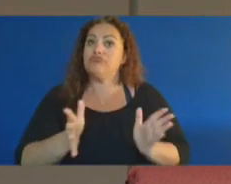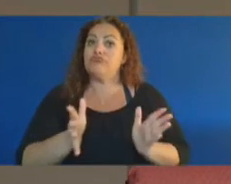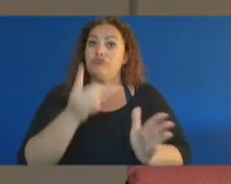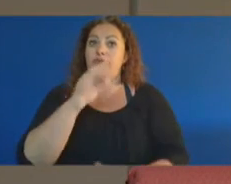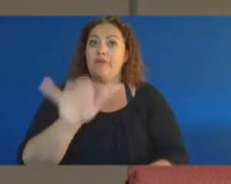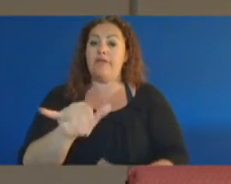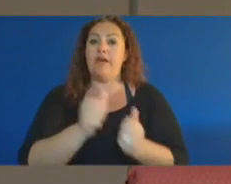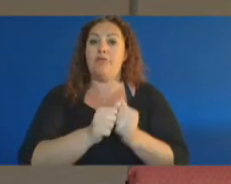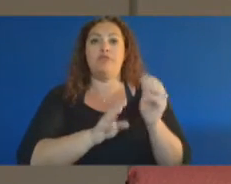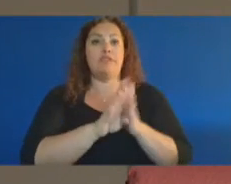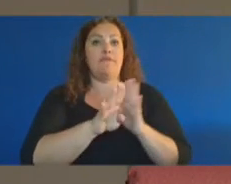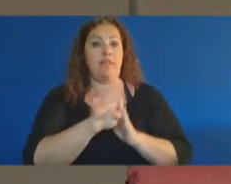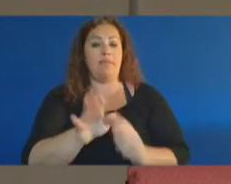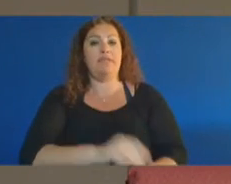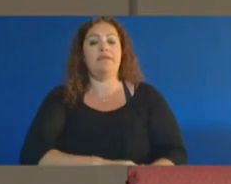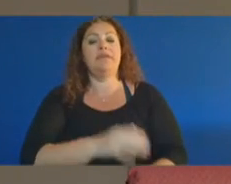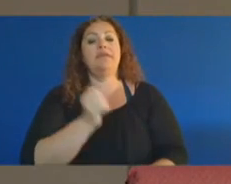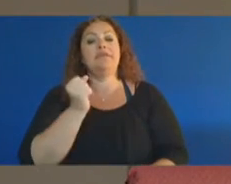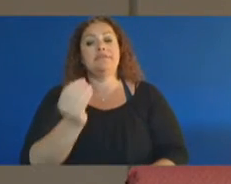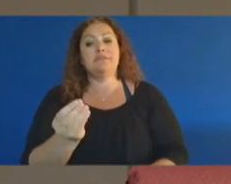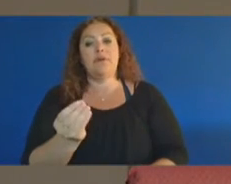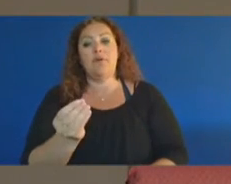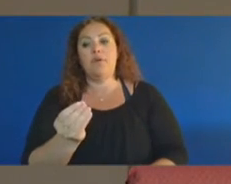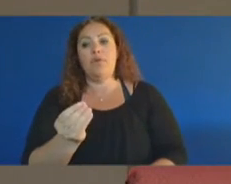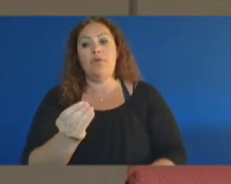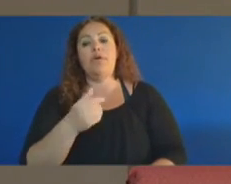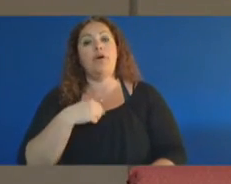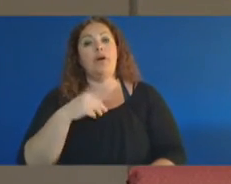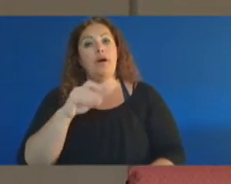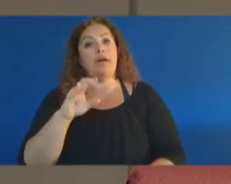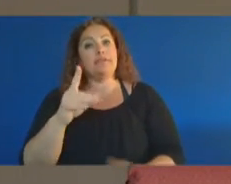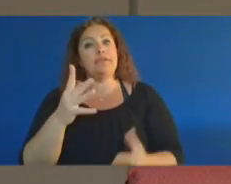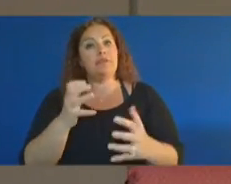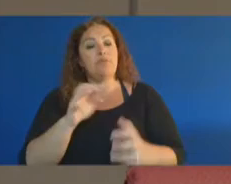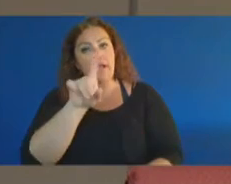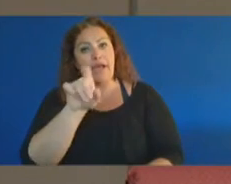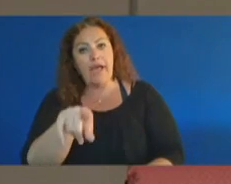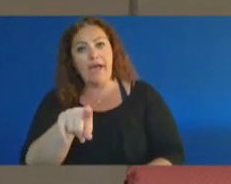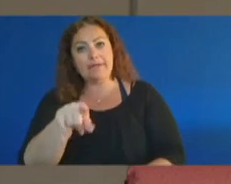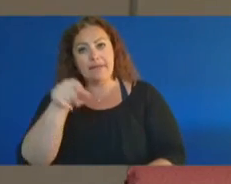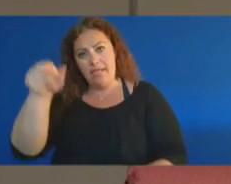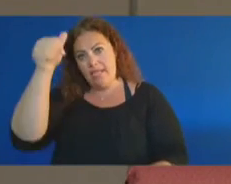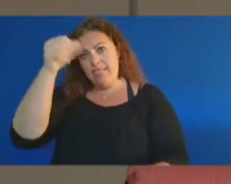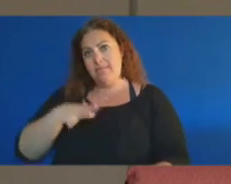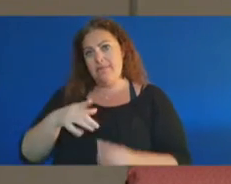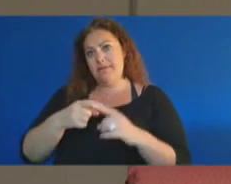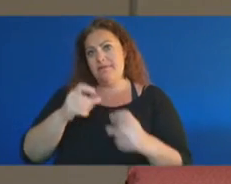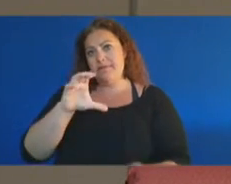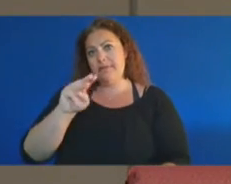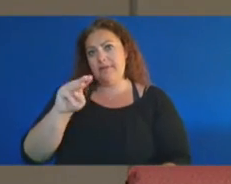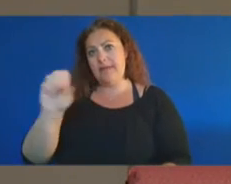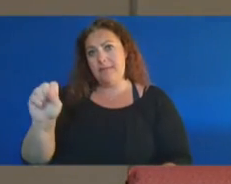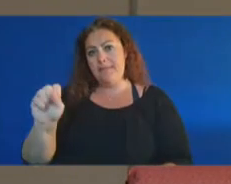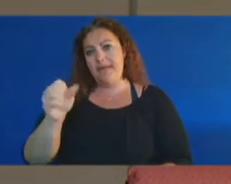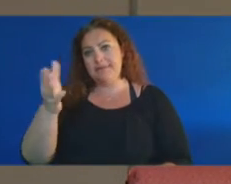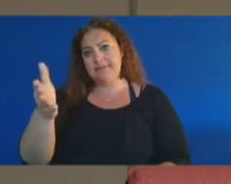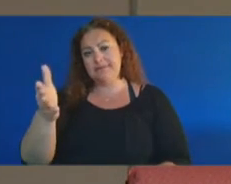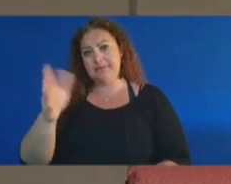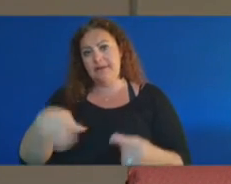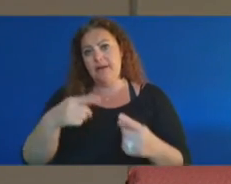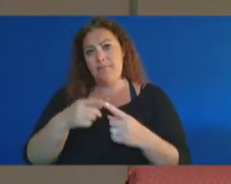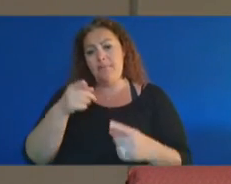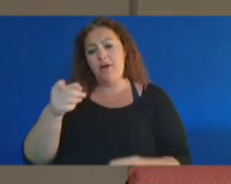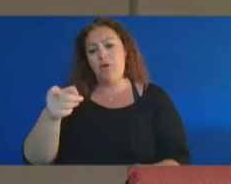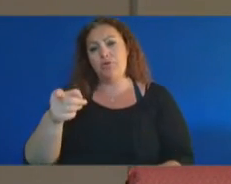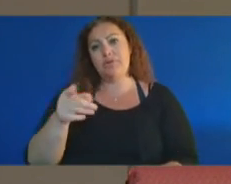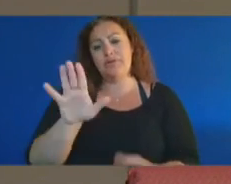development so um I did want to ask um the gentleman from CMS about the the